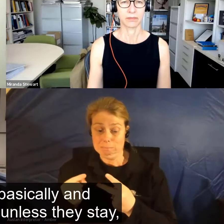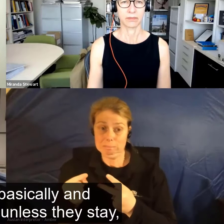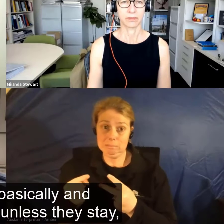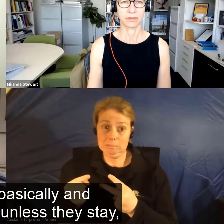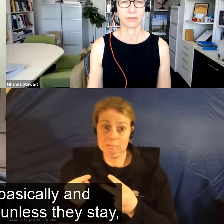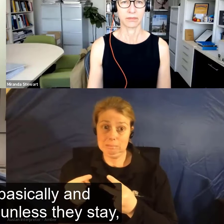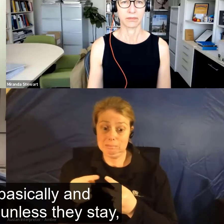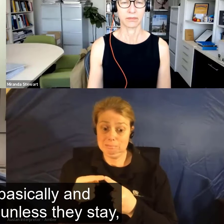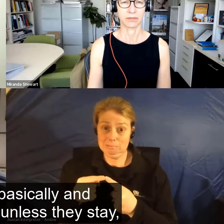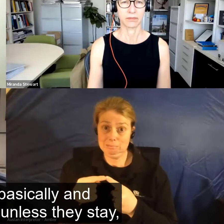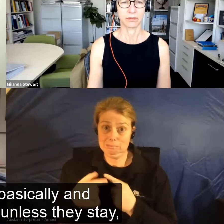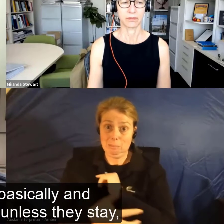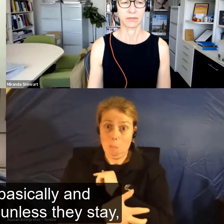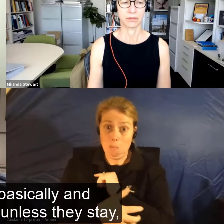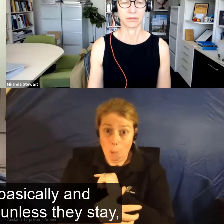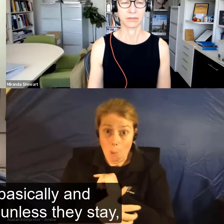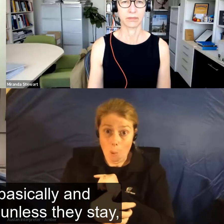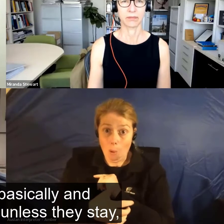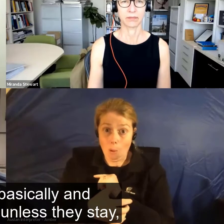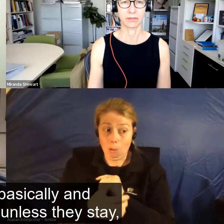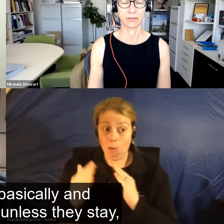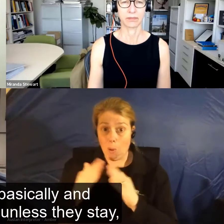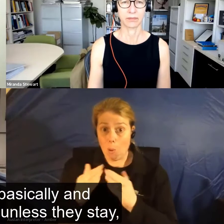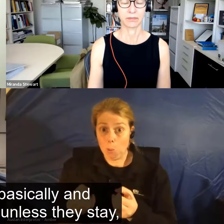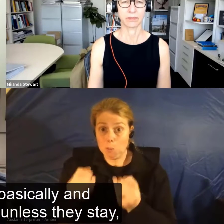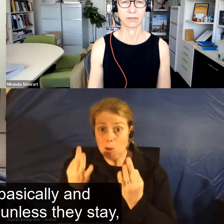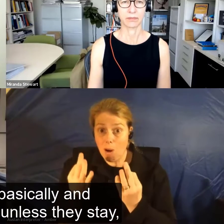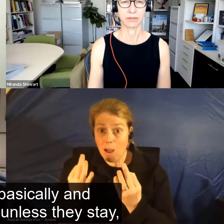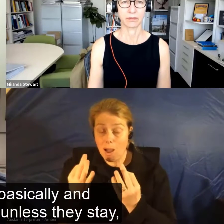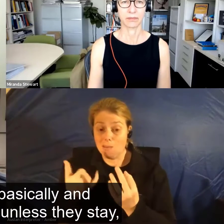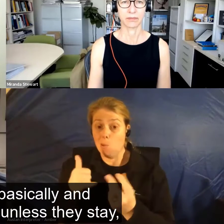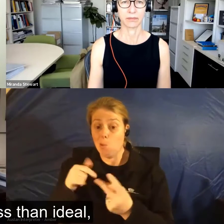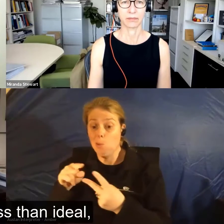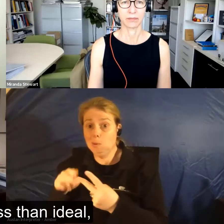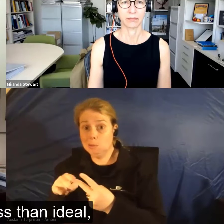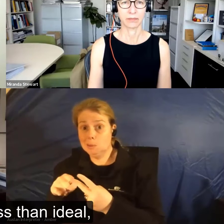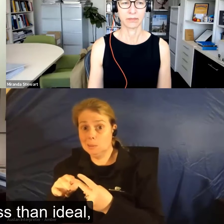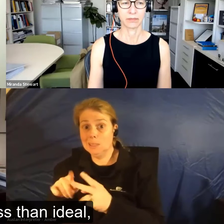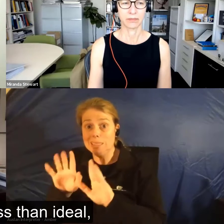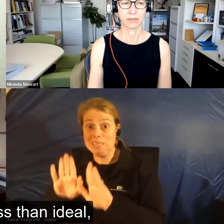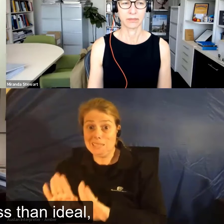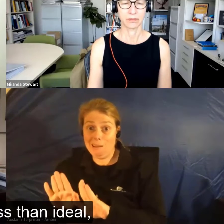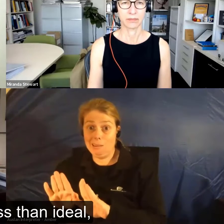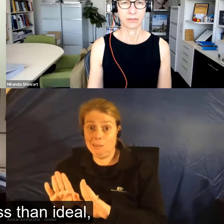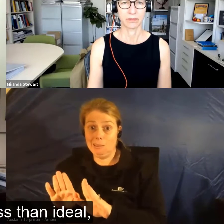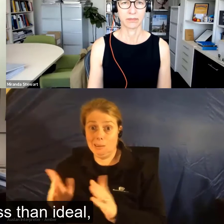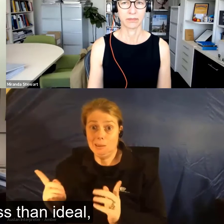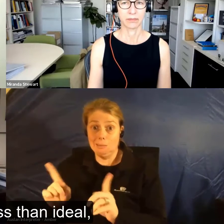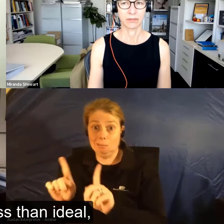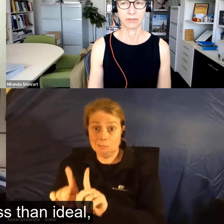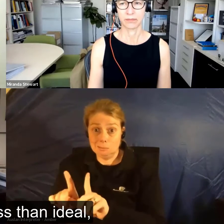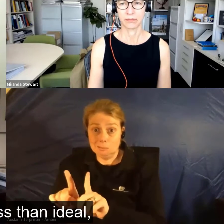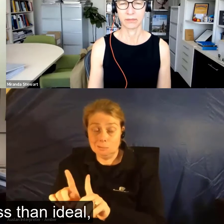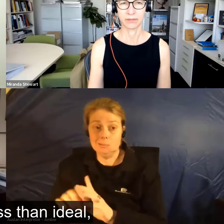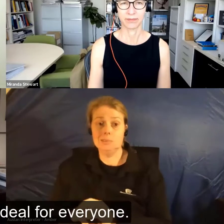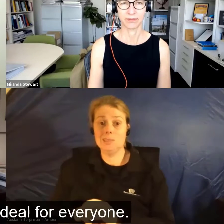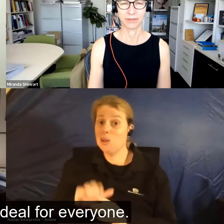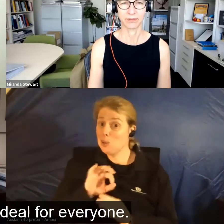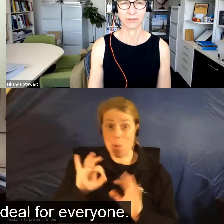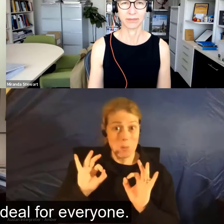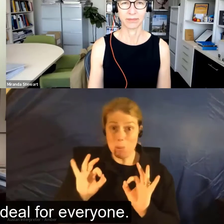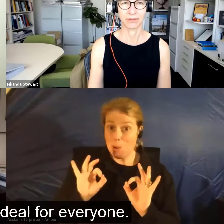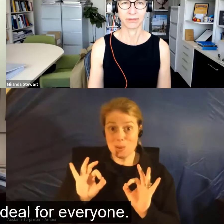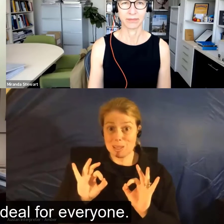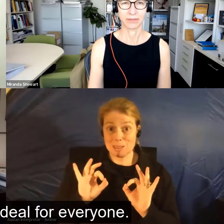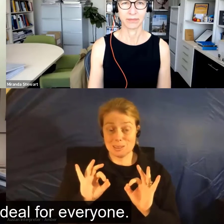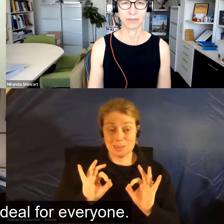of poverty, basically, and homelessness unless they stay, which is less than ideal, much